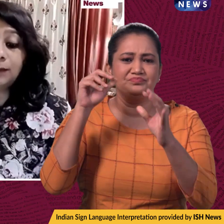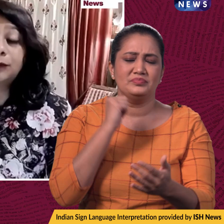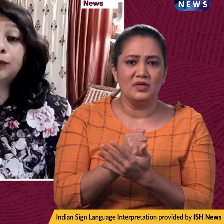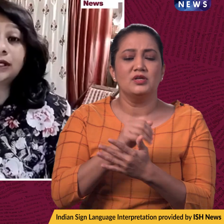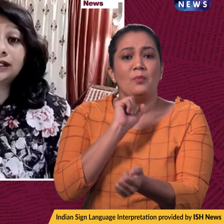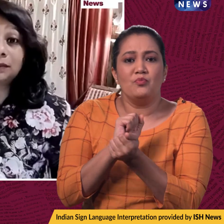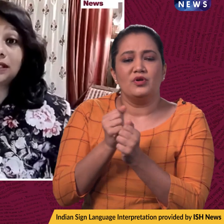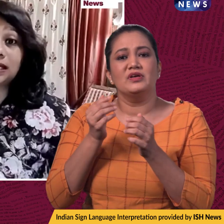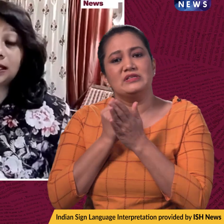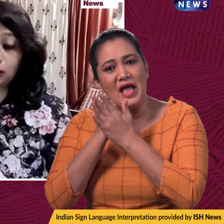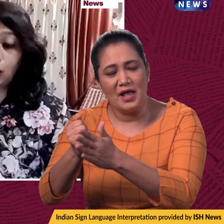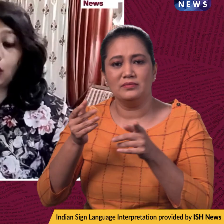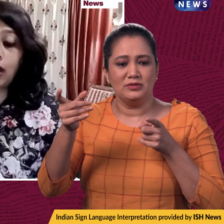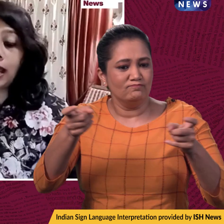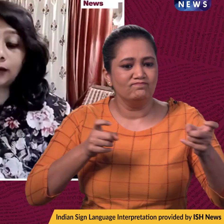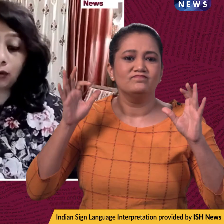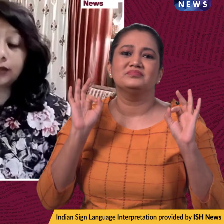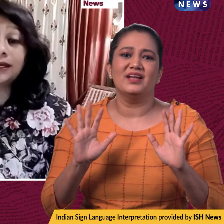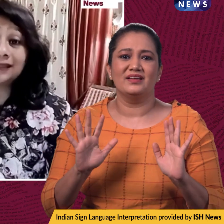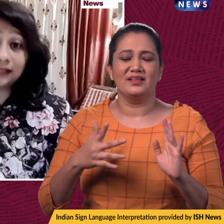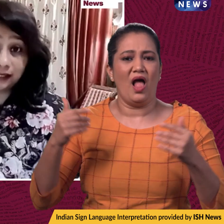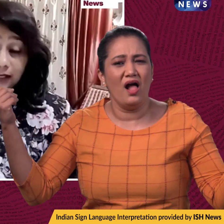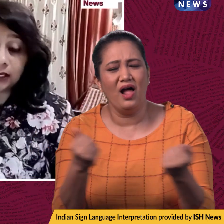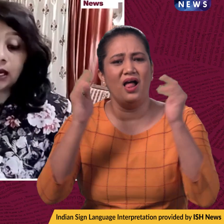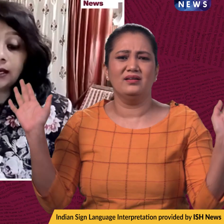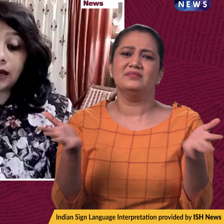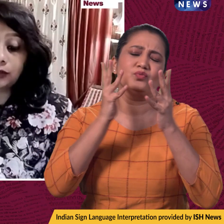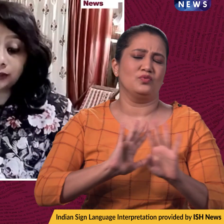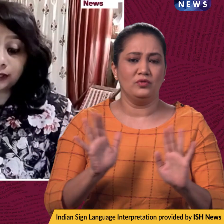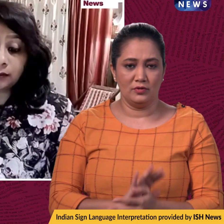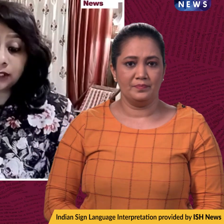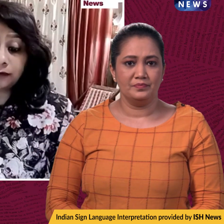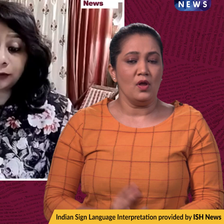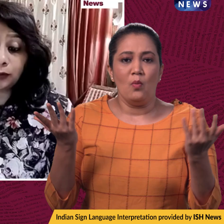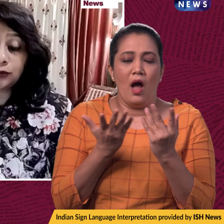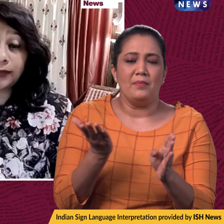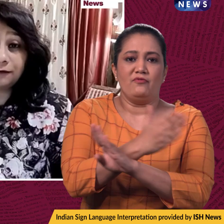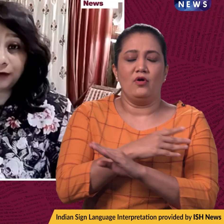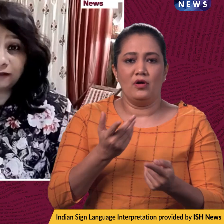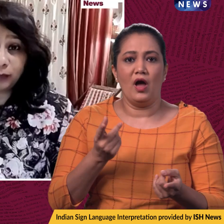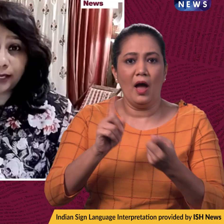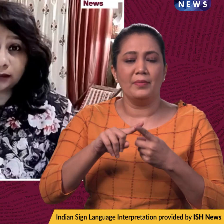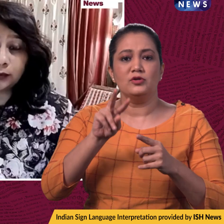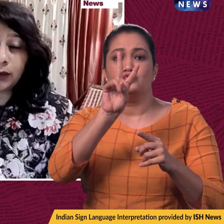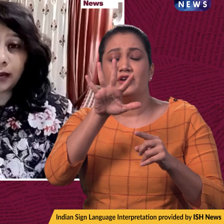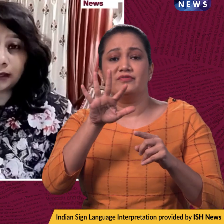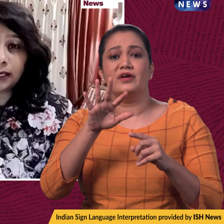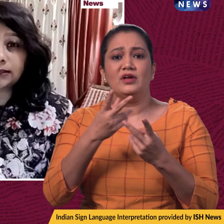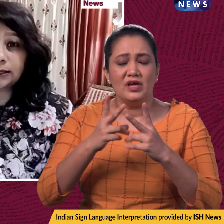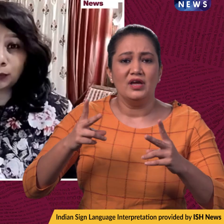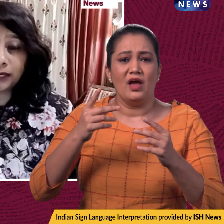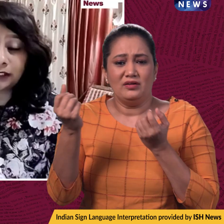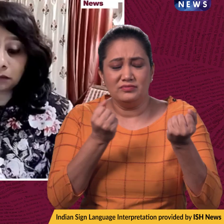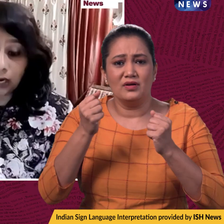harmony and help the police in maintaining law and order in the state. Now, this comes after almost 25 vehicles